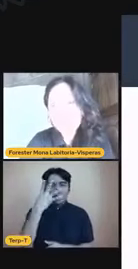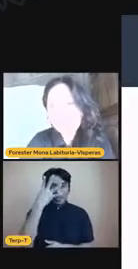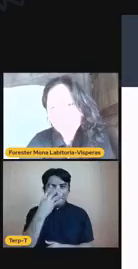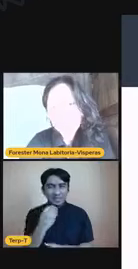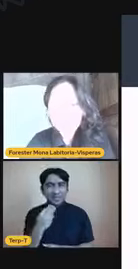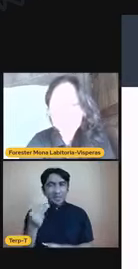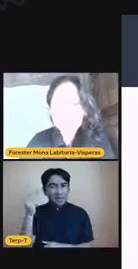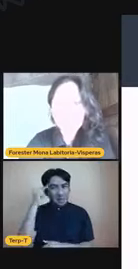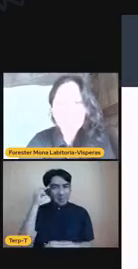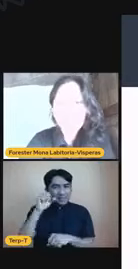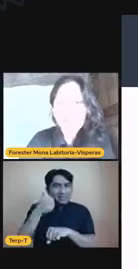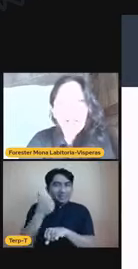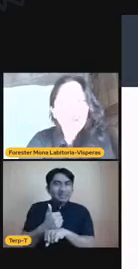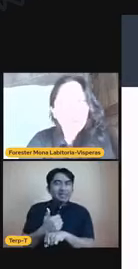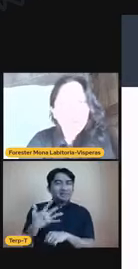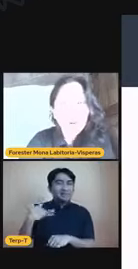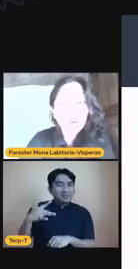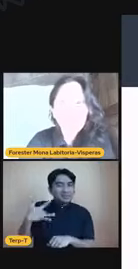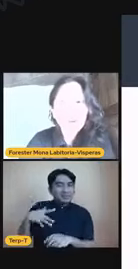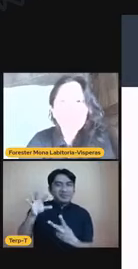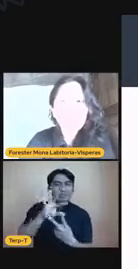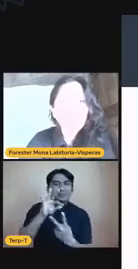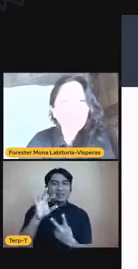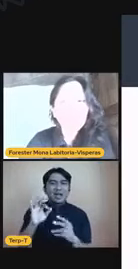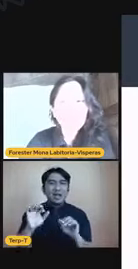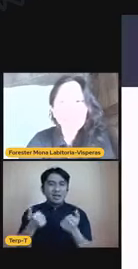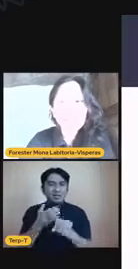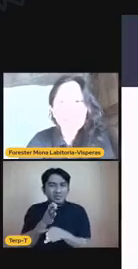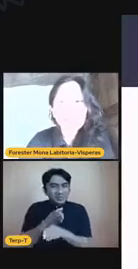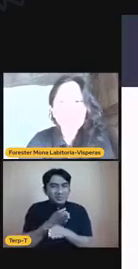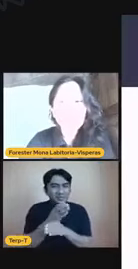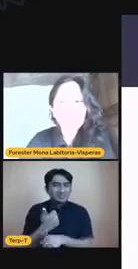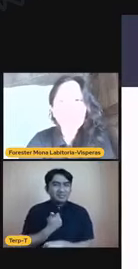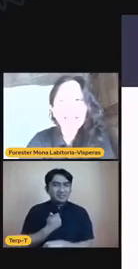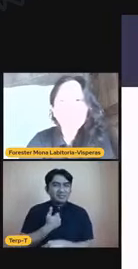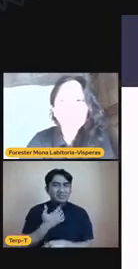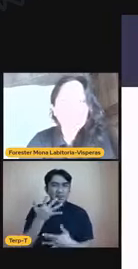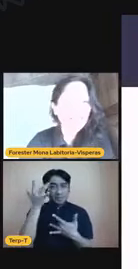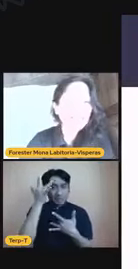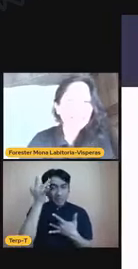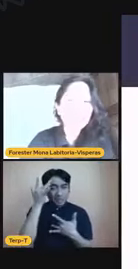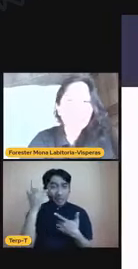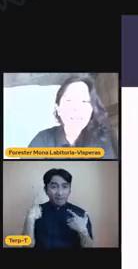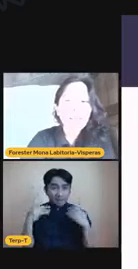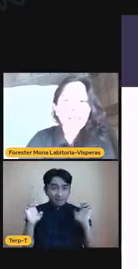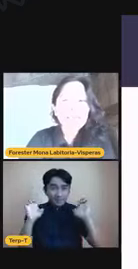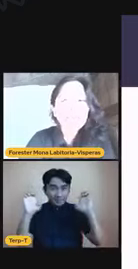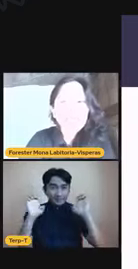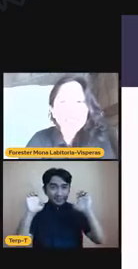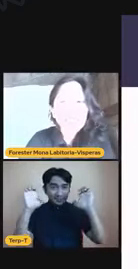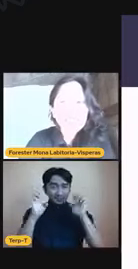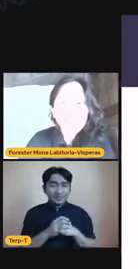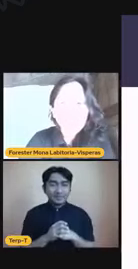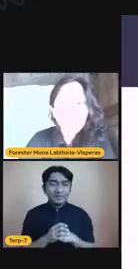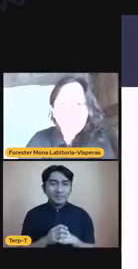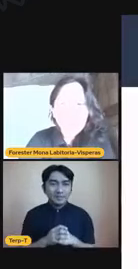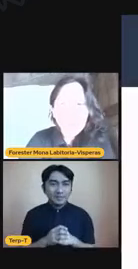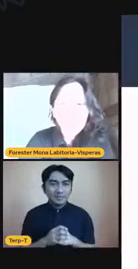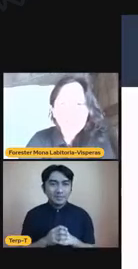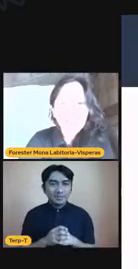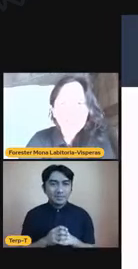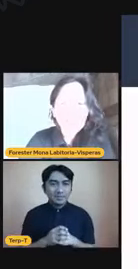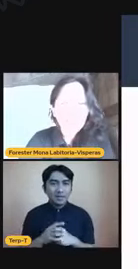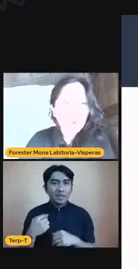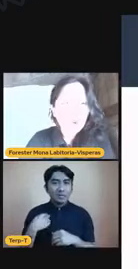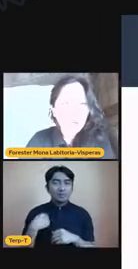mindset, lifestyle choices. How do we care for ourselves when we're sick? Do we exercise? Kasi our second brain